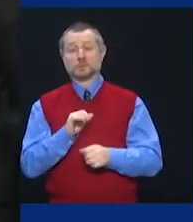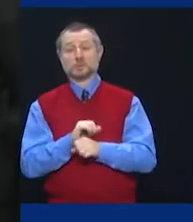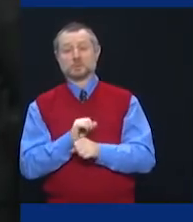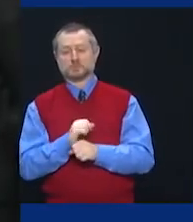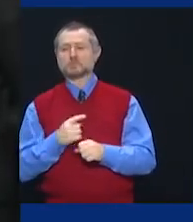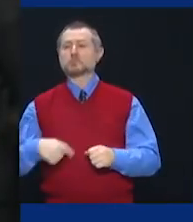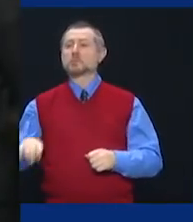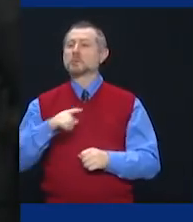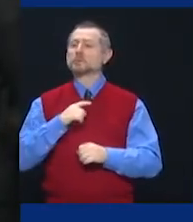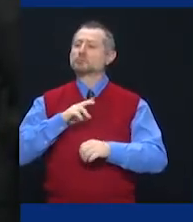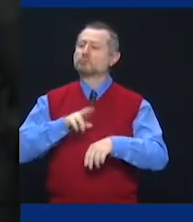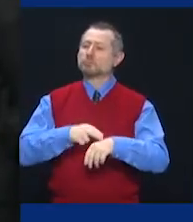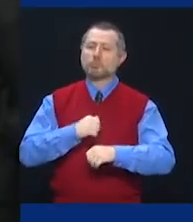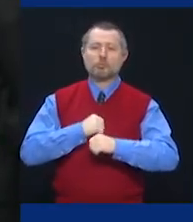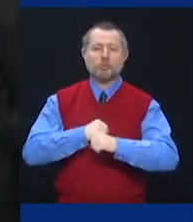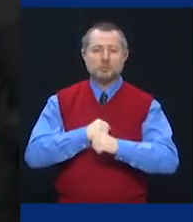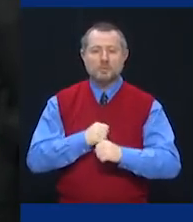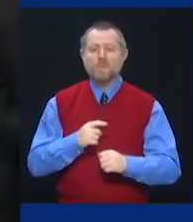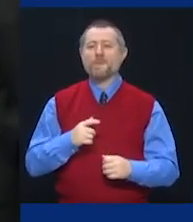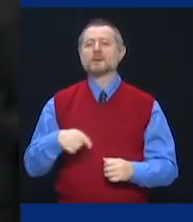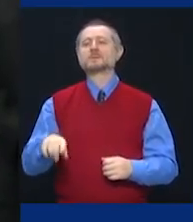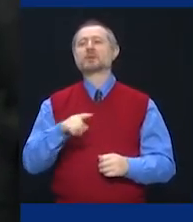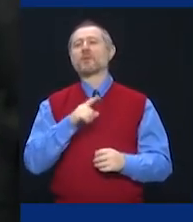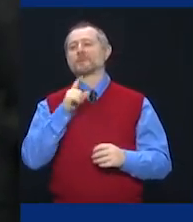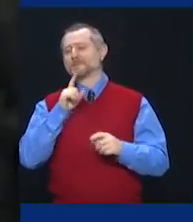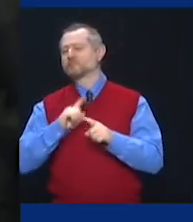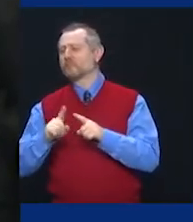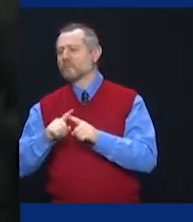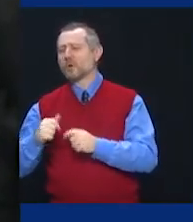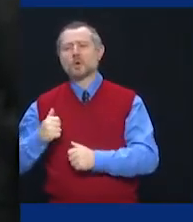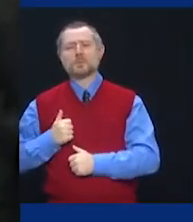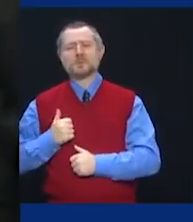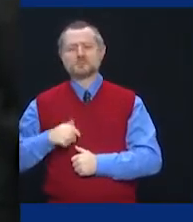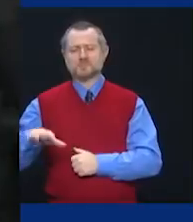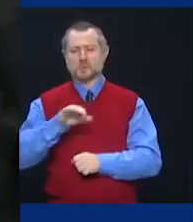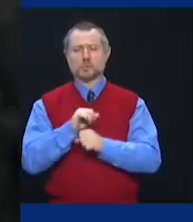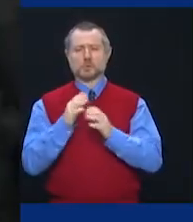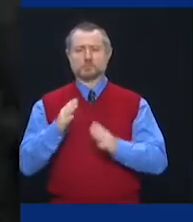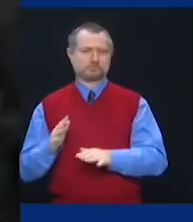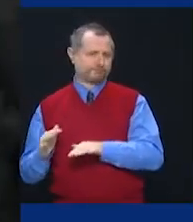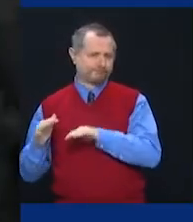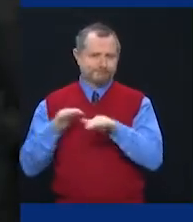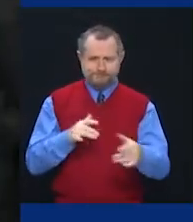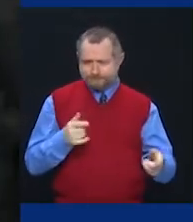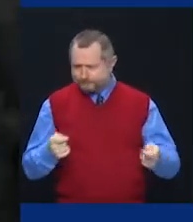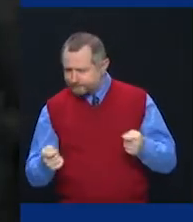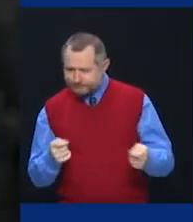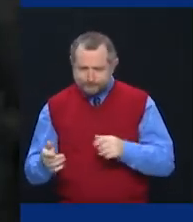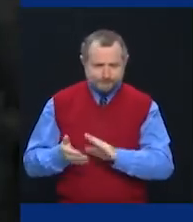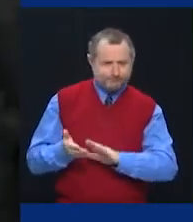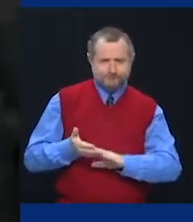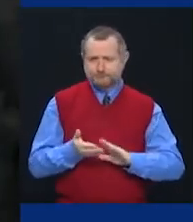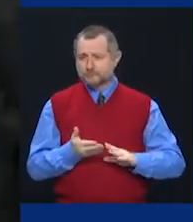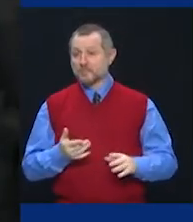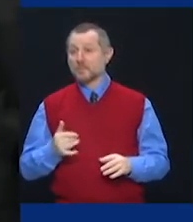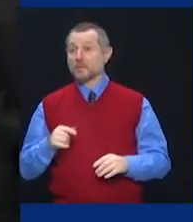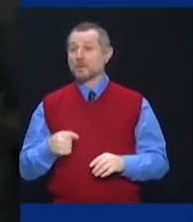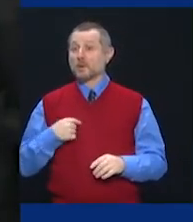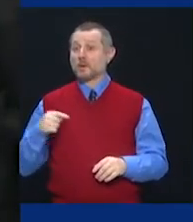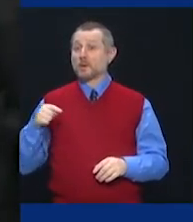National Guard and Army personnel. And we came down